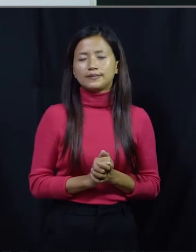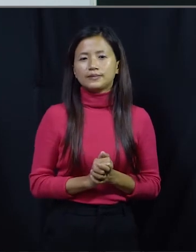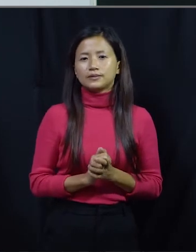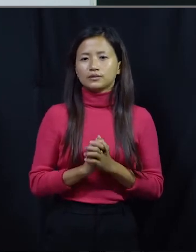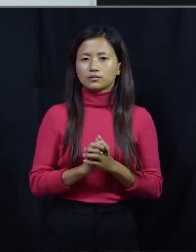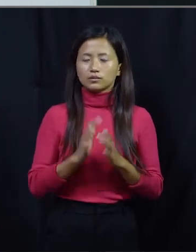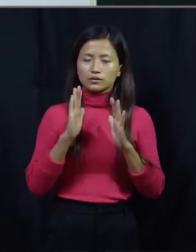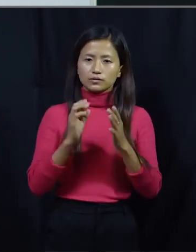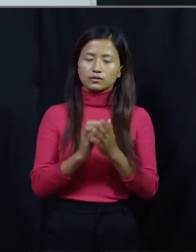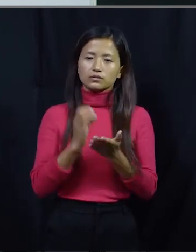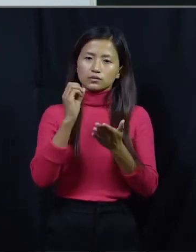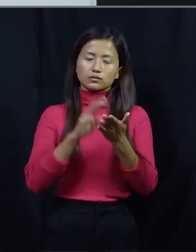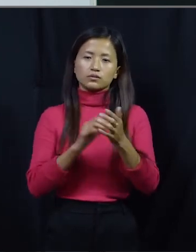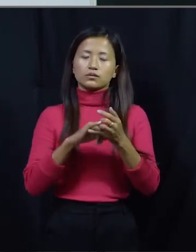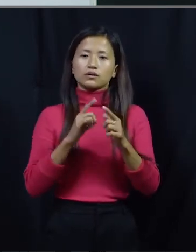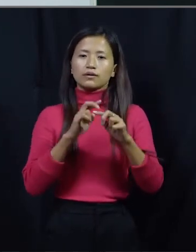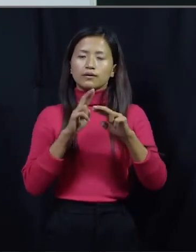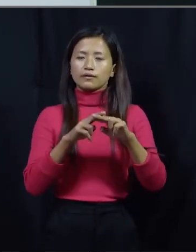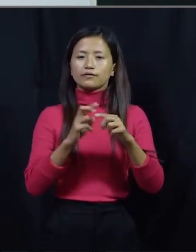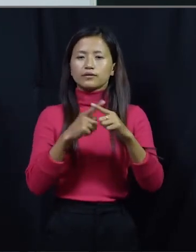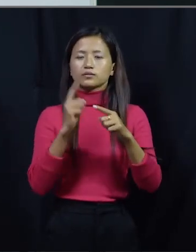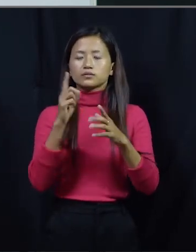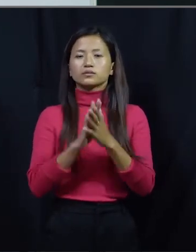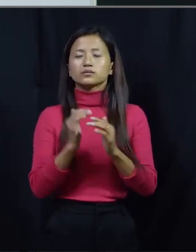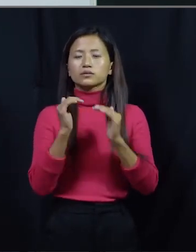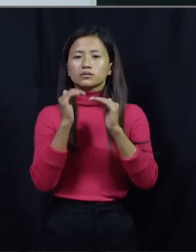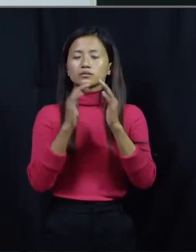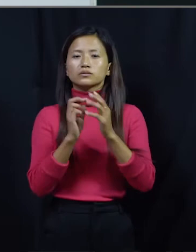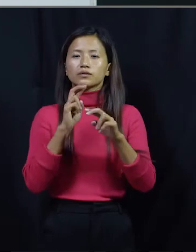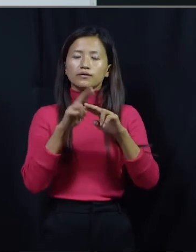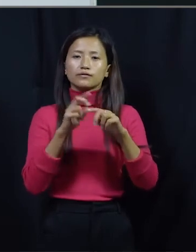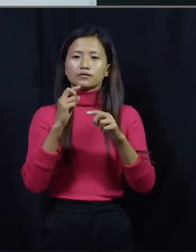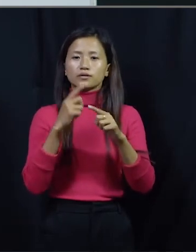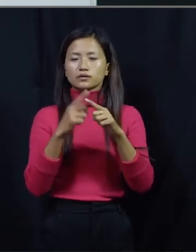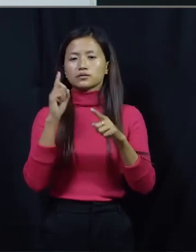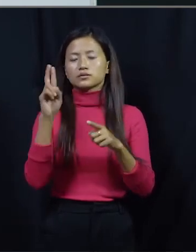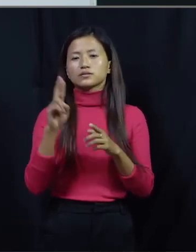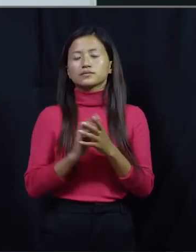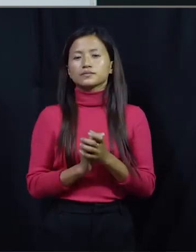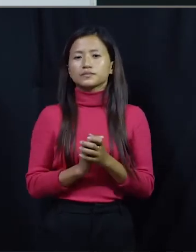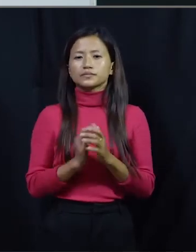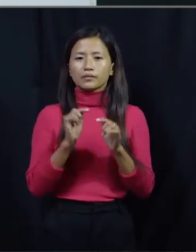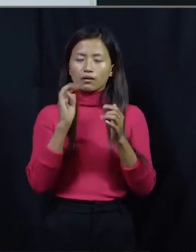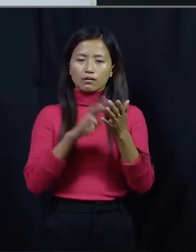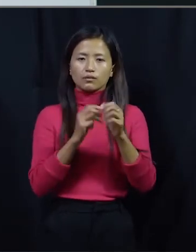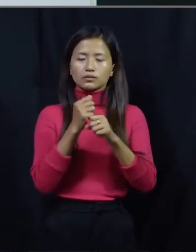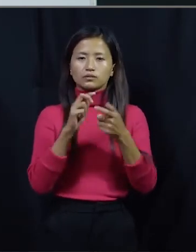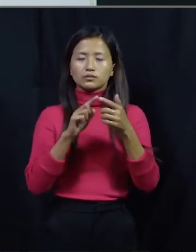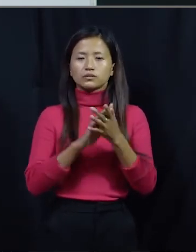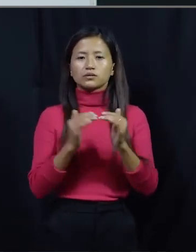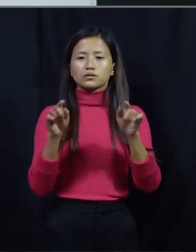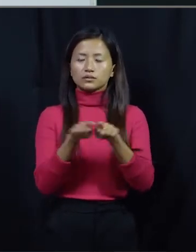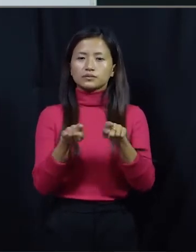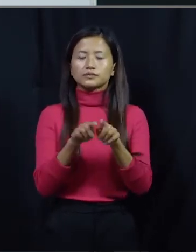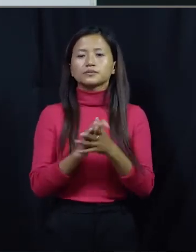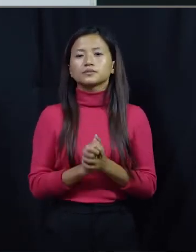have to consider like this, fx1 is equal to fx2. These two images are same. In that